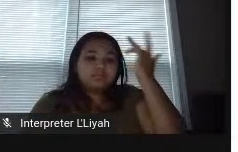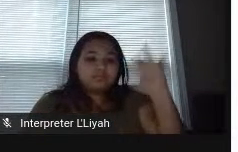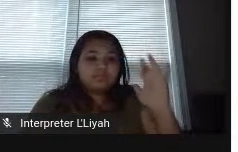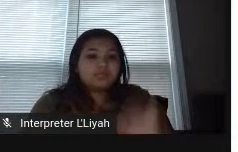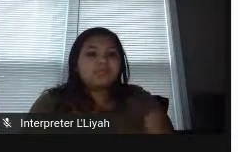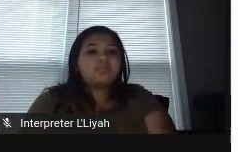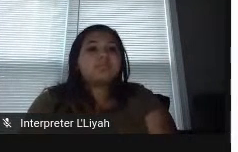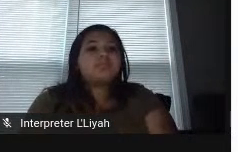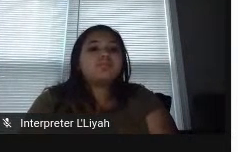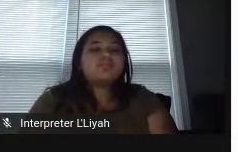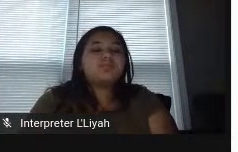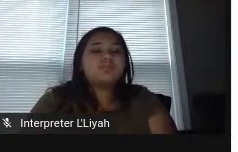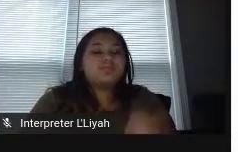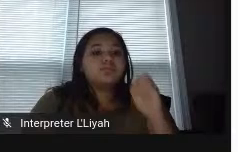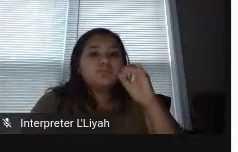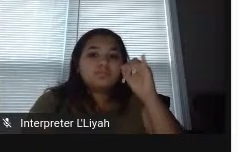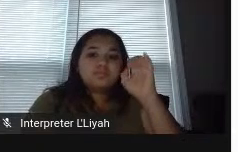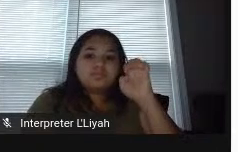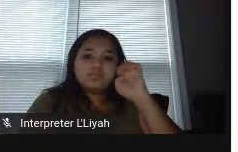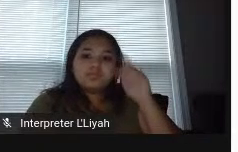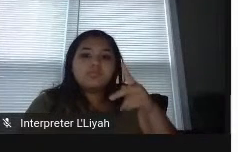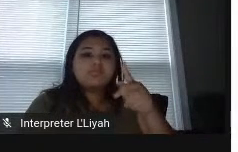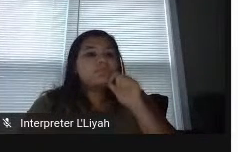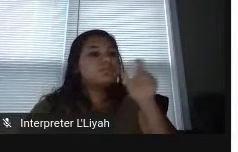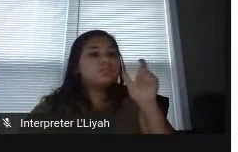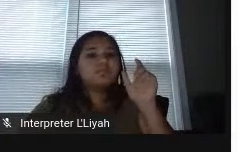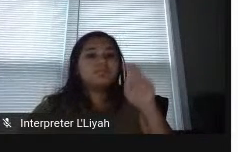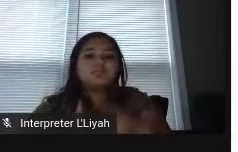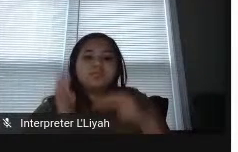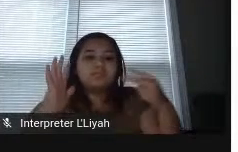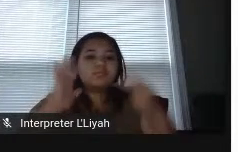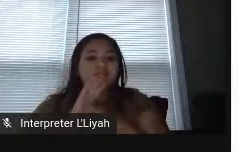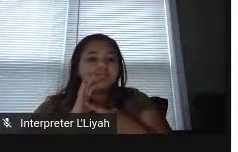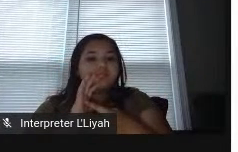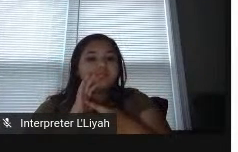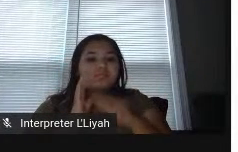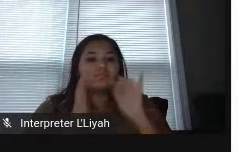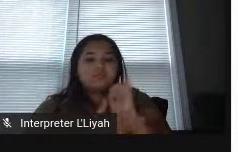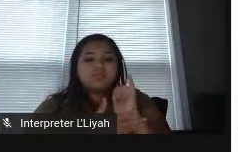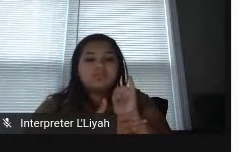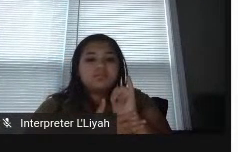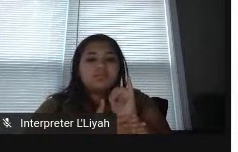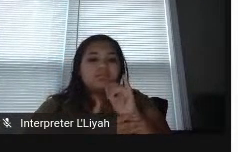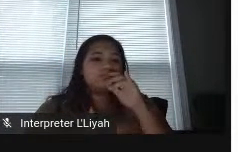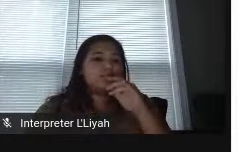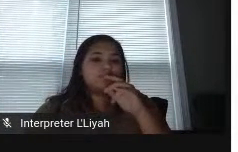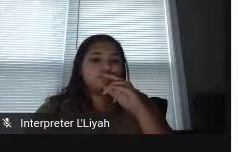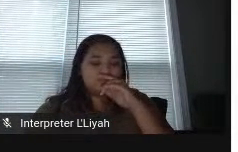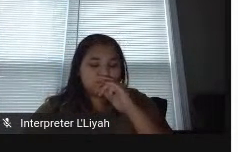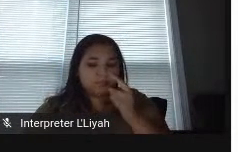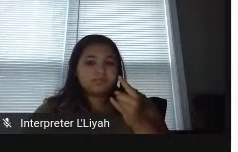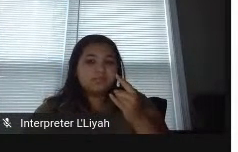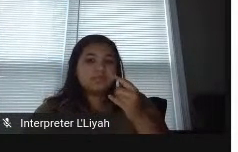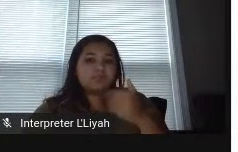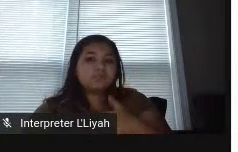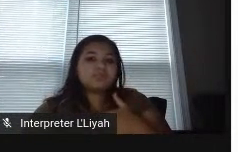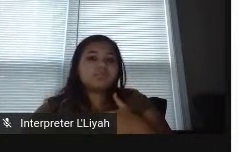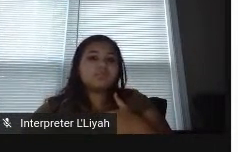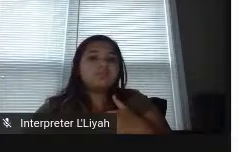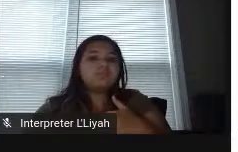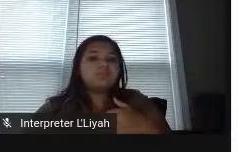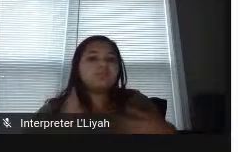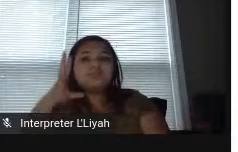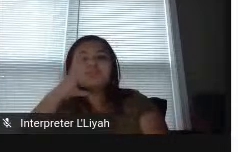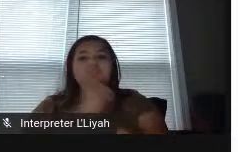intelligence. So an IEP does not mean that that child has an additional